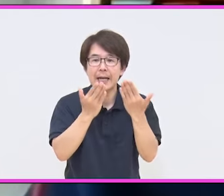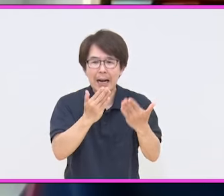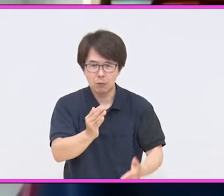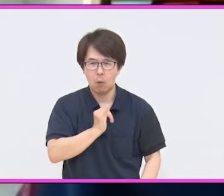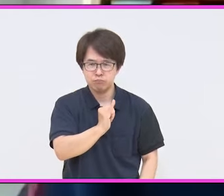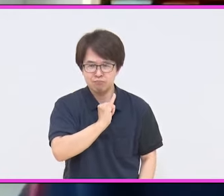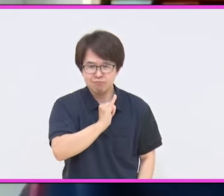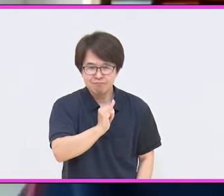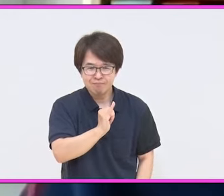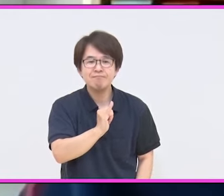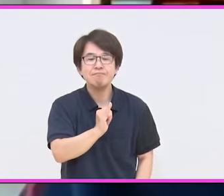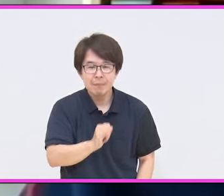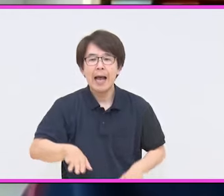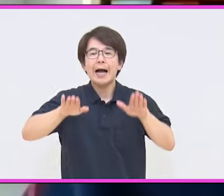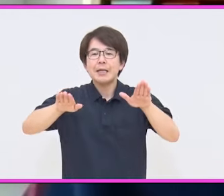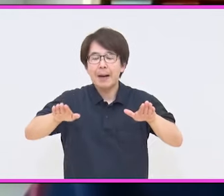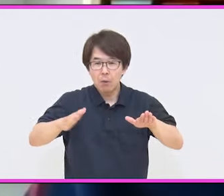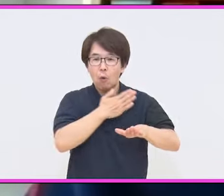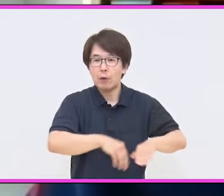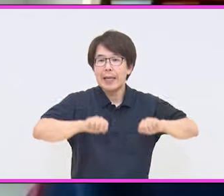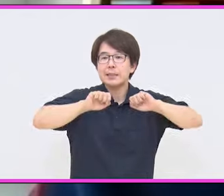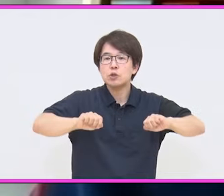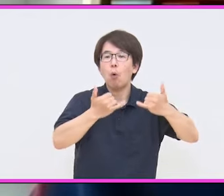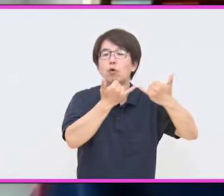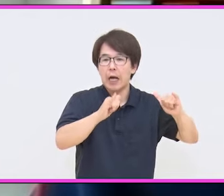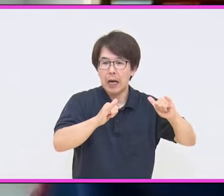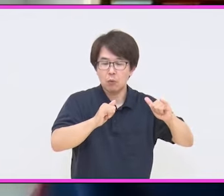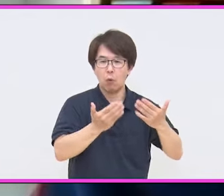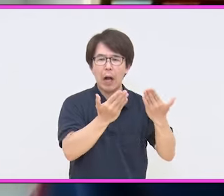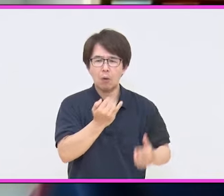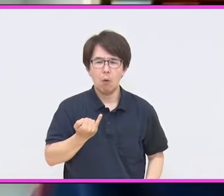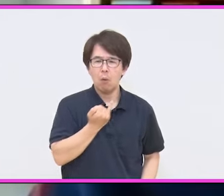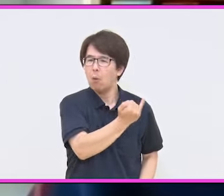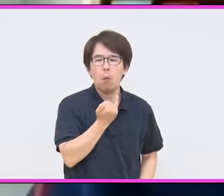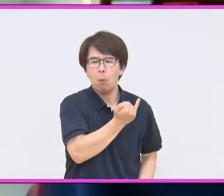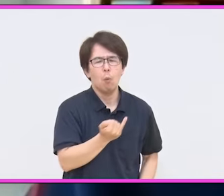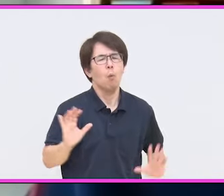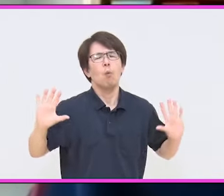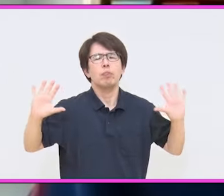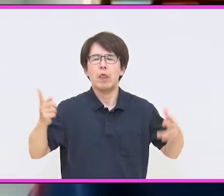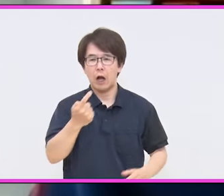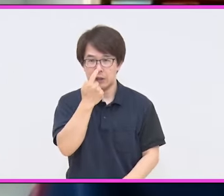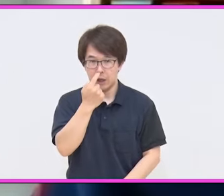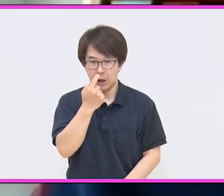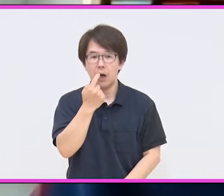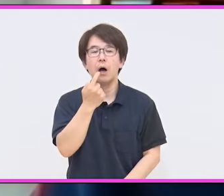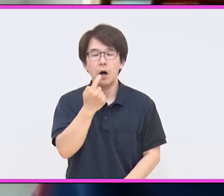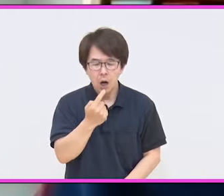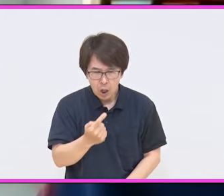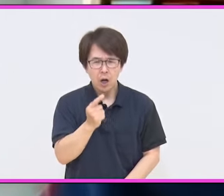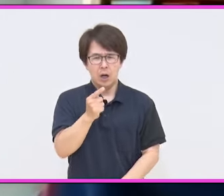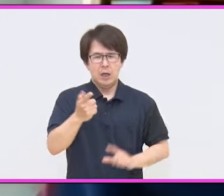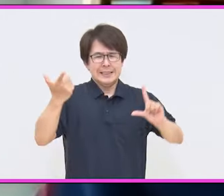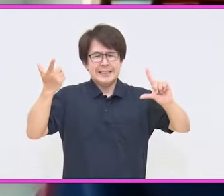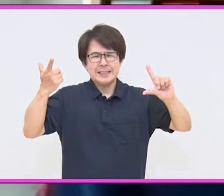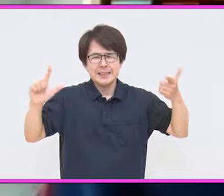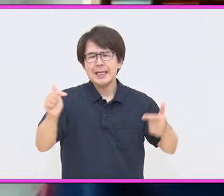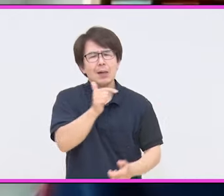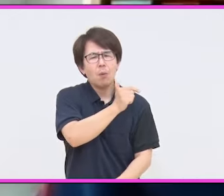to a mainstream school as people do today. And that made a huge difference. The